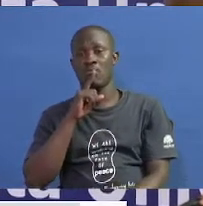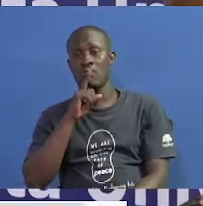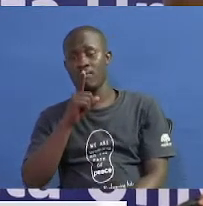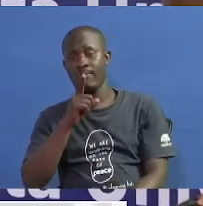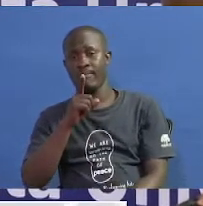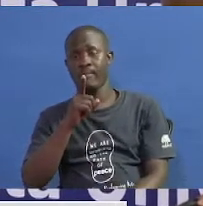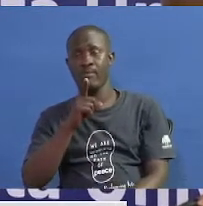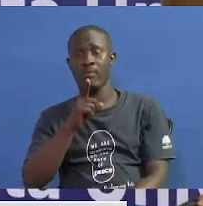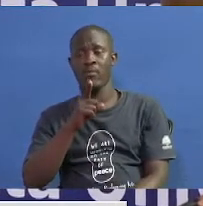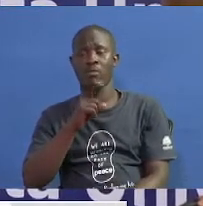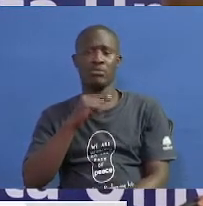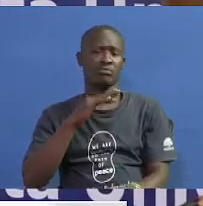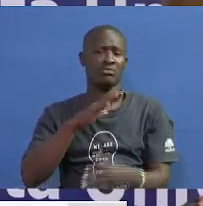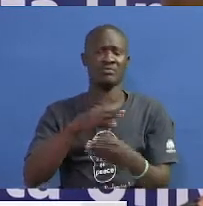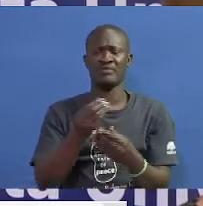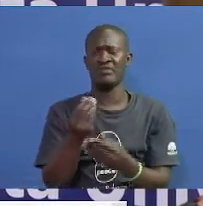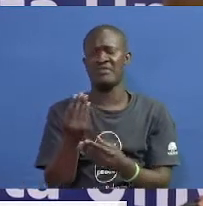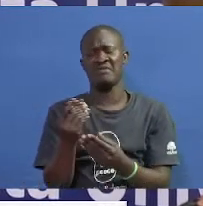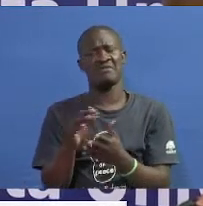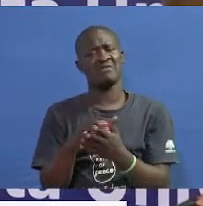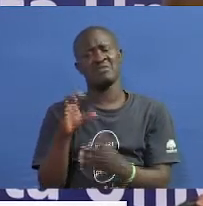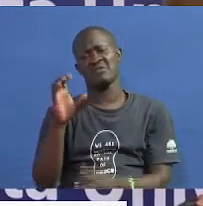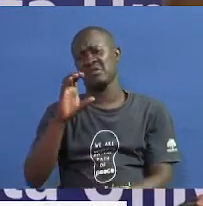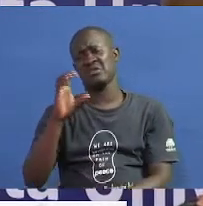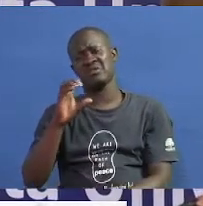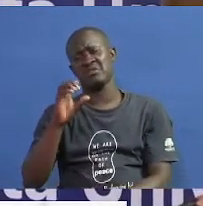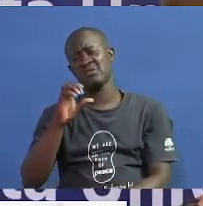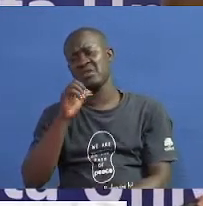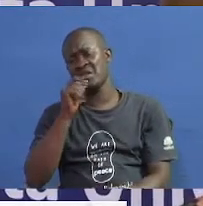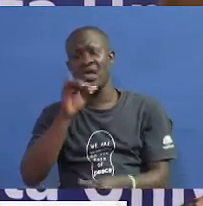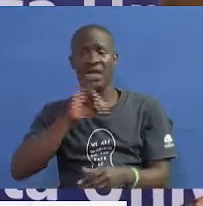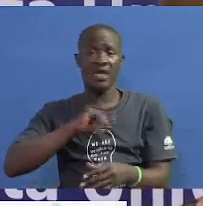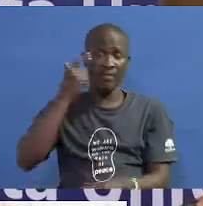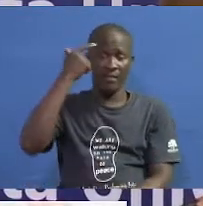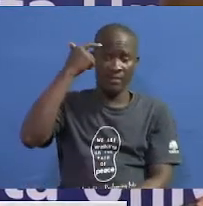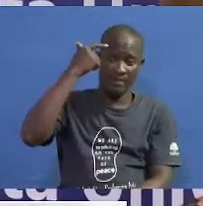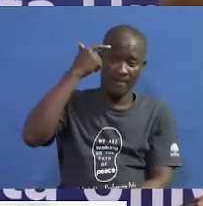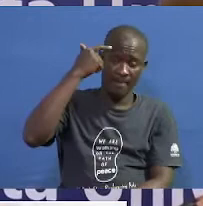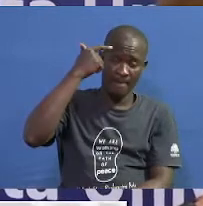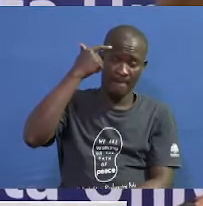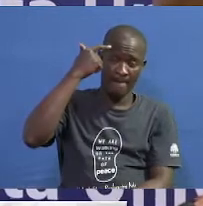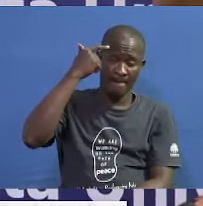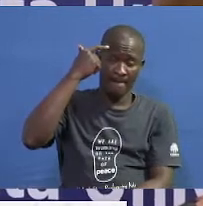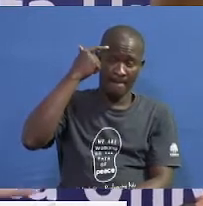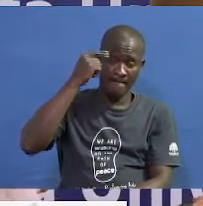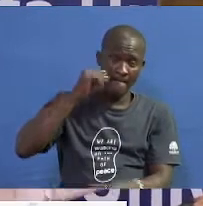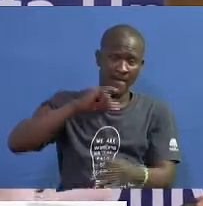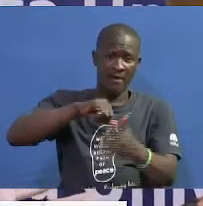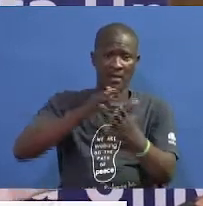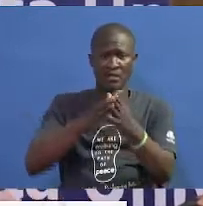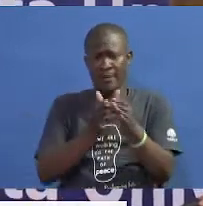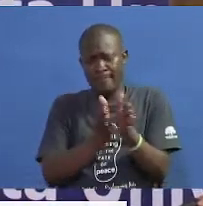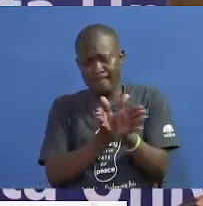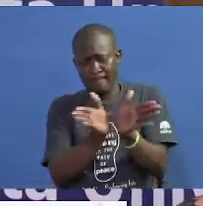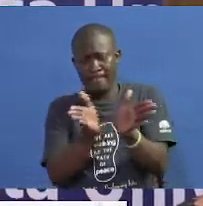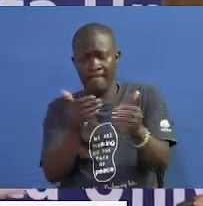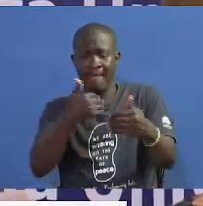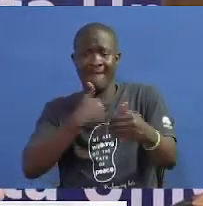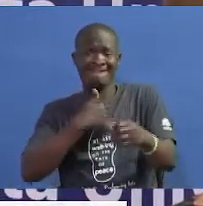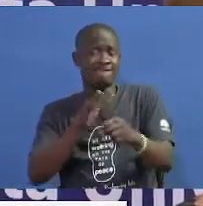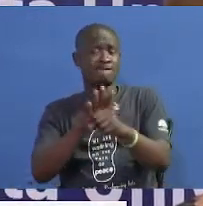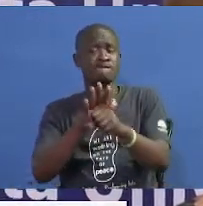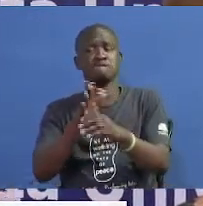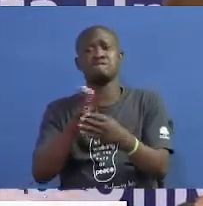So those are a few of the use cases. And so I think just in general, having more of